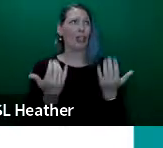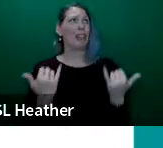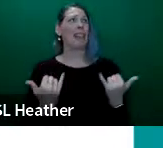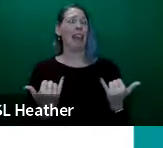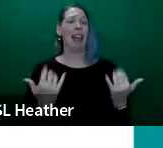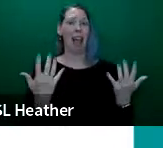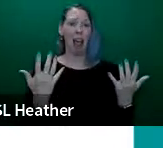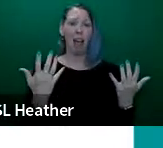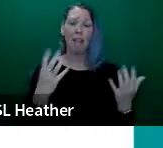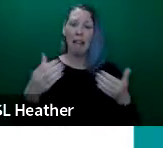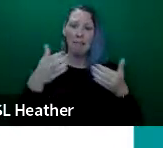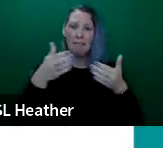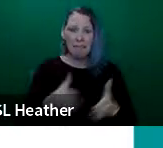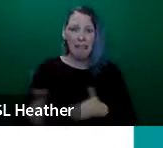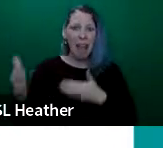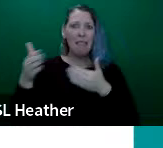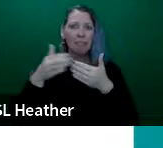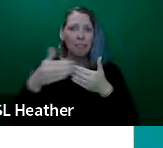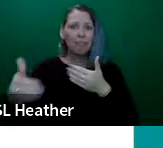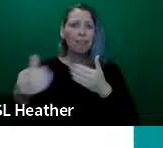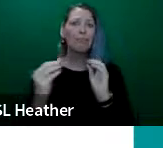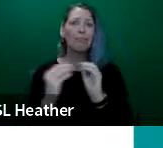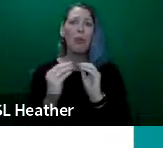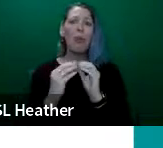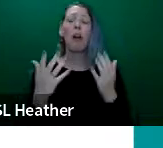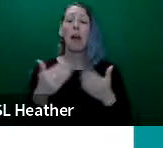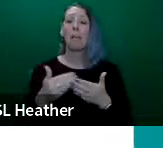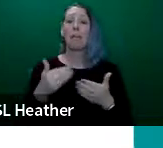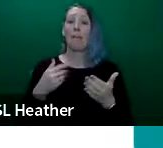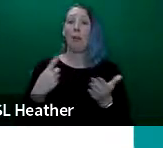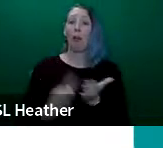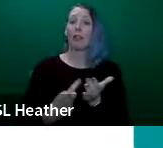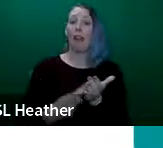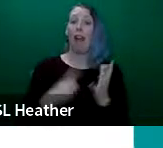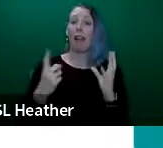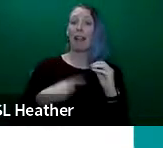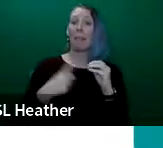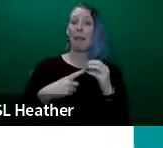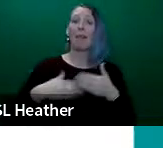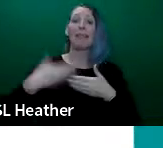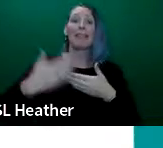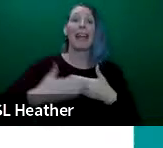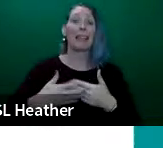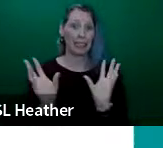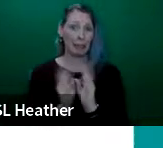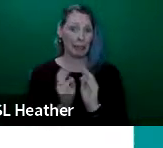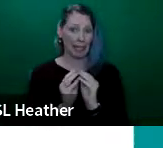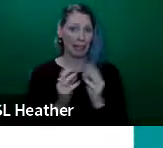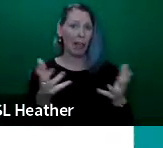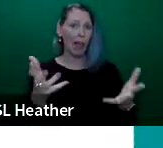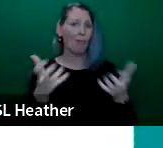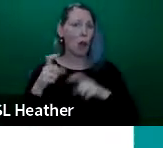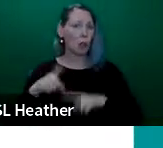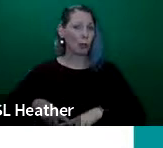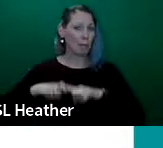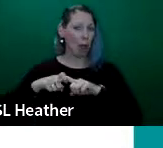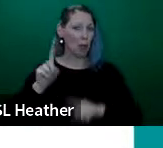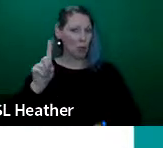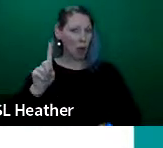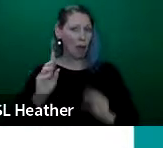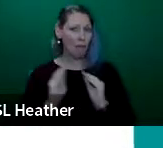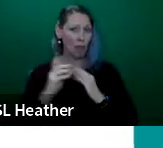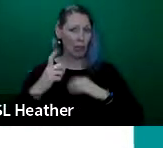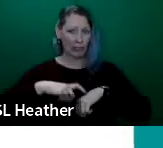to plan to continue to move forward. Before I talk about what will be happening at the next meeting, I do want to pause once again and